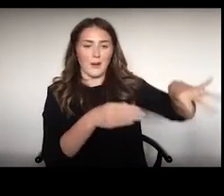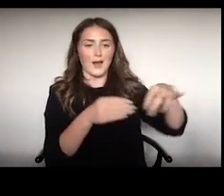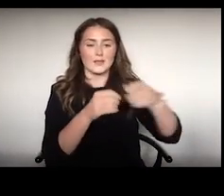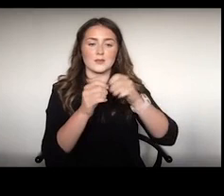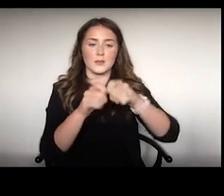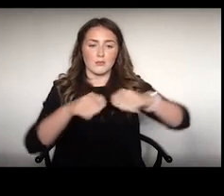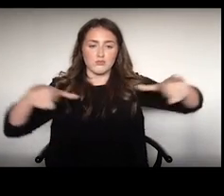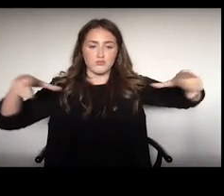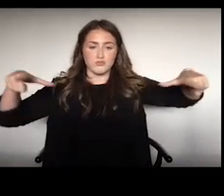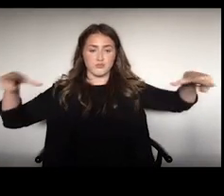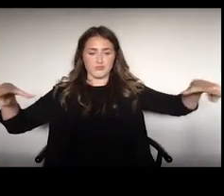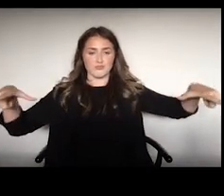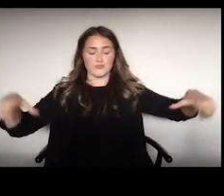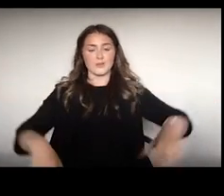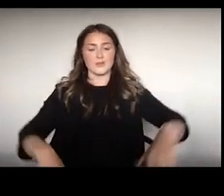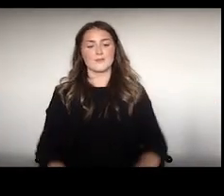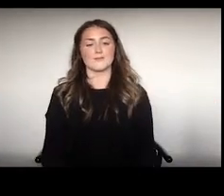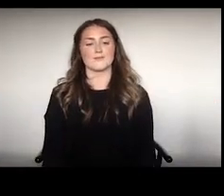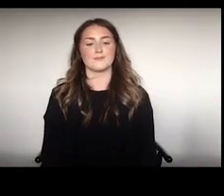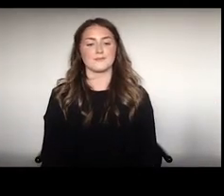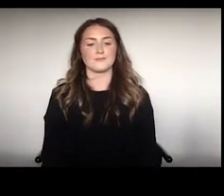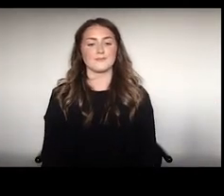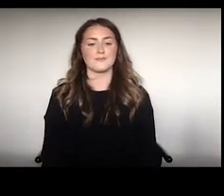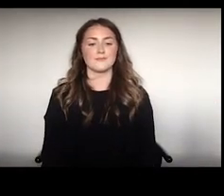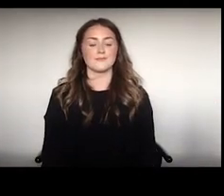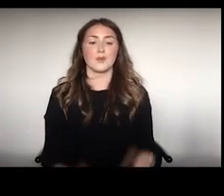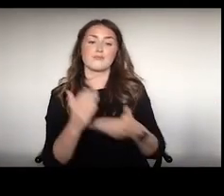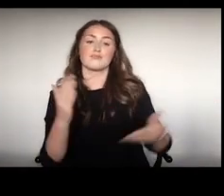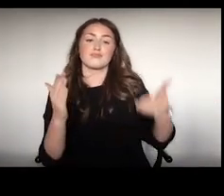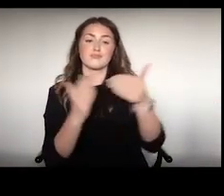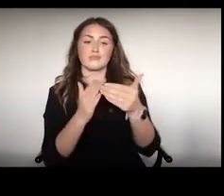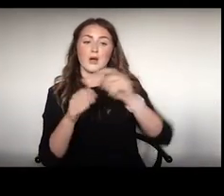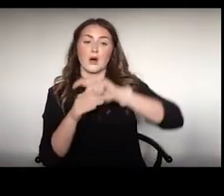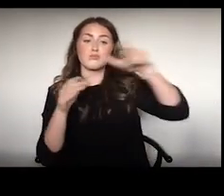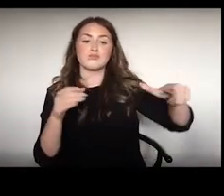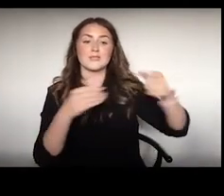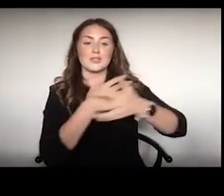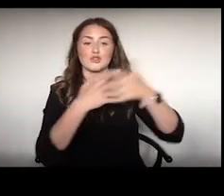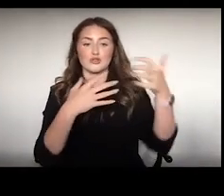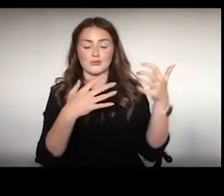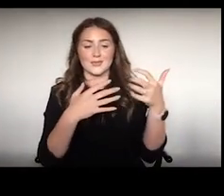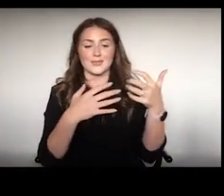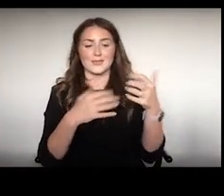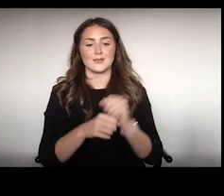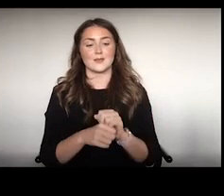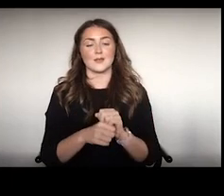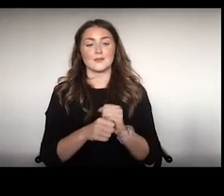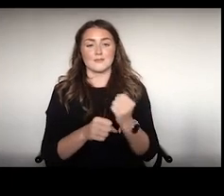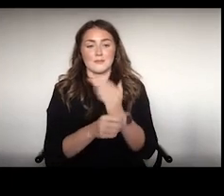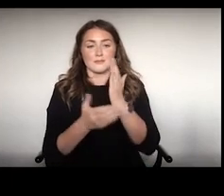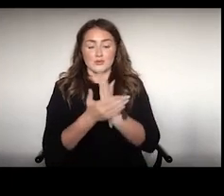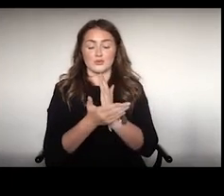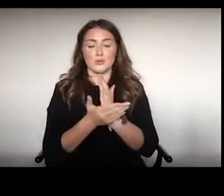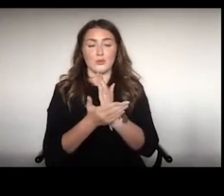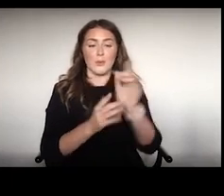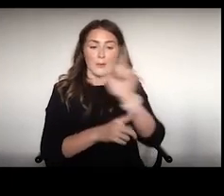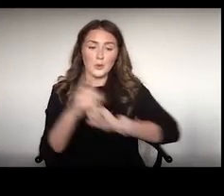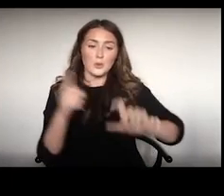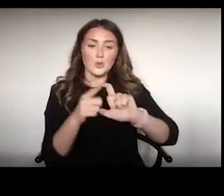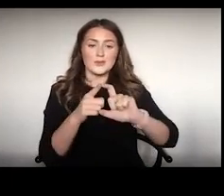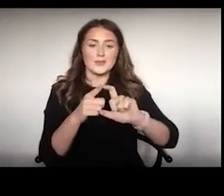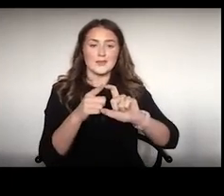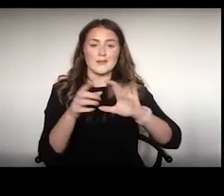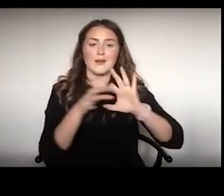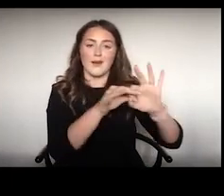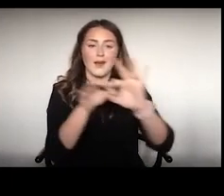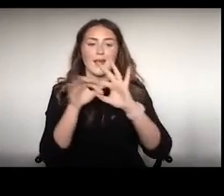3 times more than that which we will affect. We have included 2 additional green bridges and widened some of